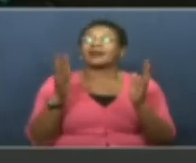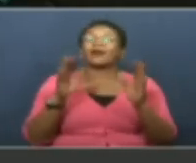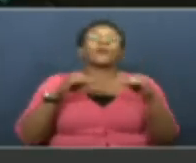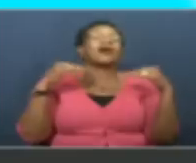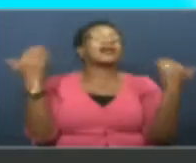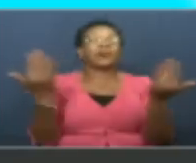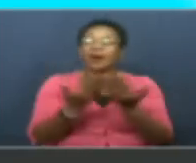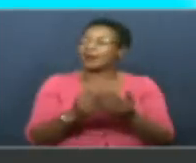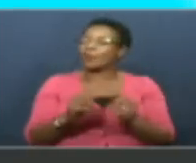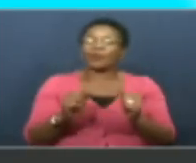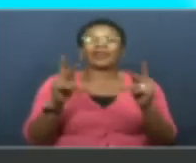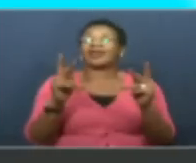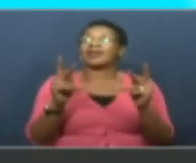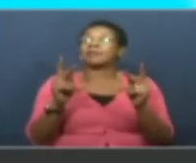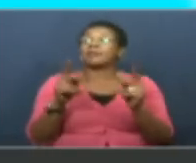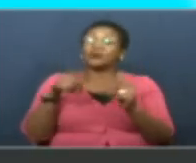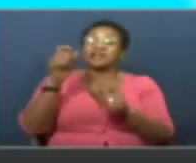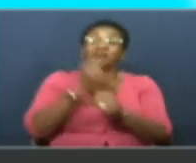ni sawa. What do you do yourself?